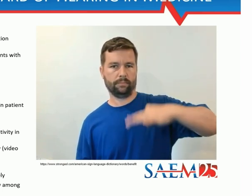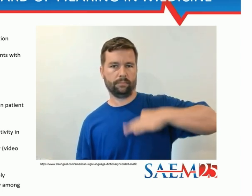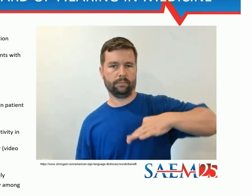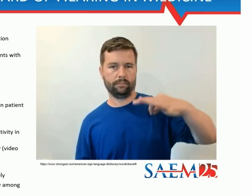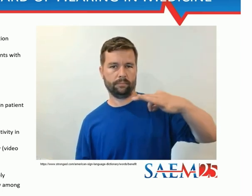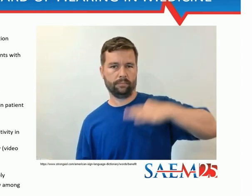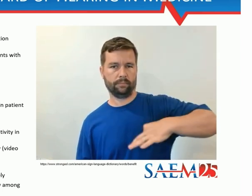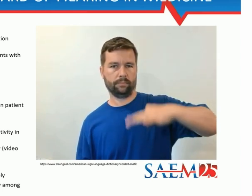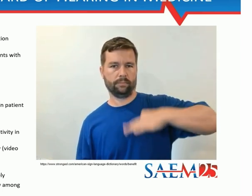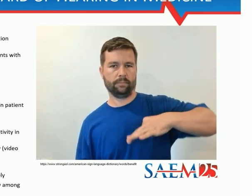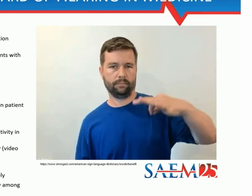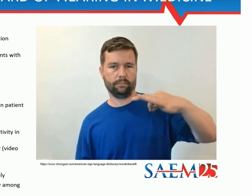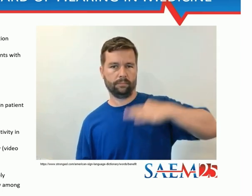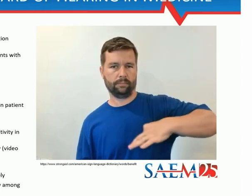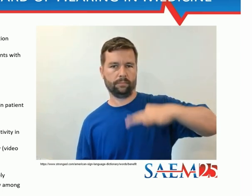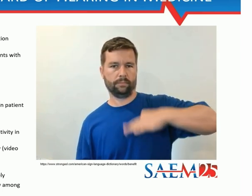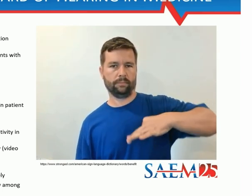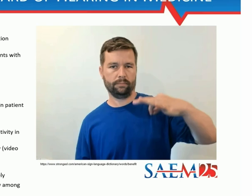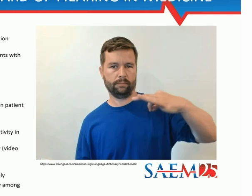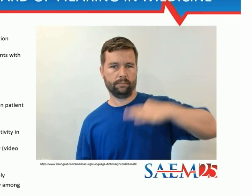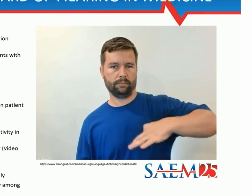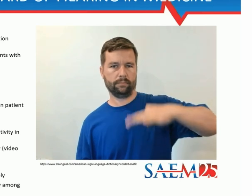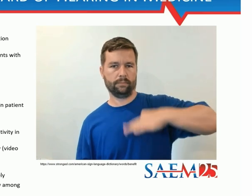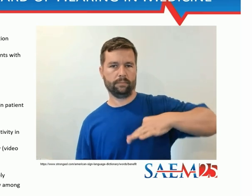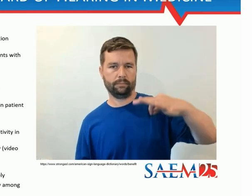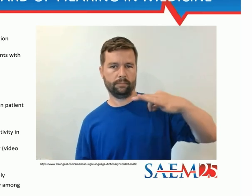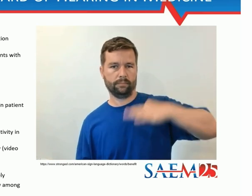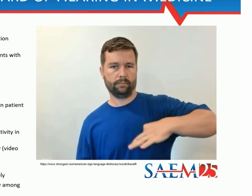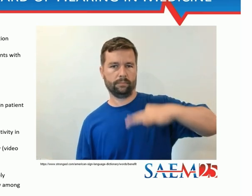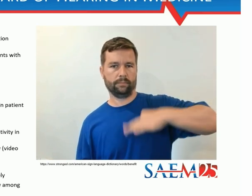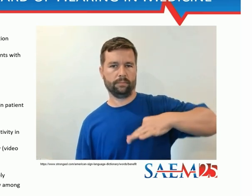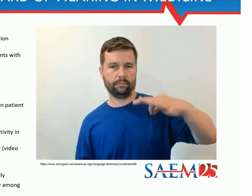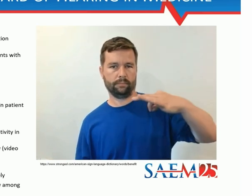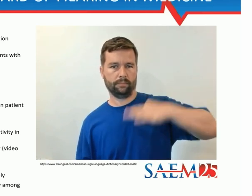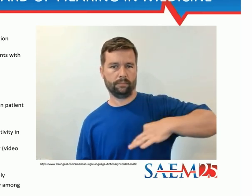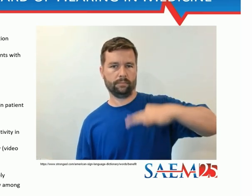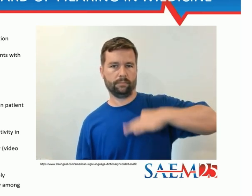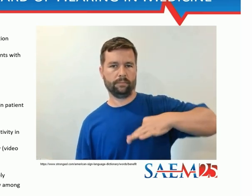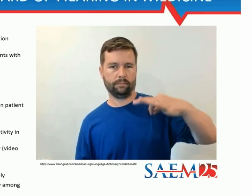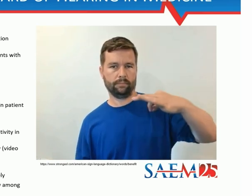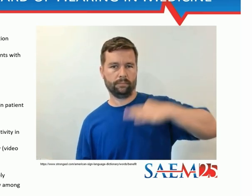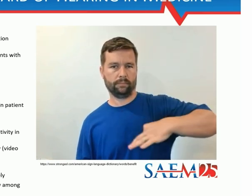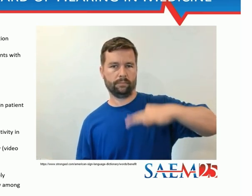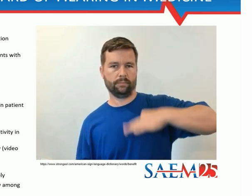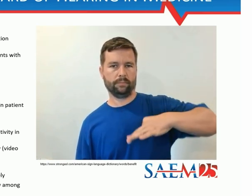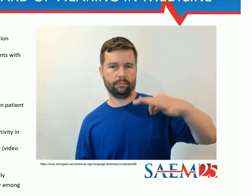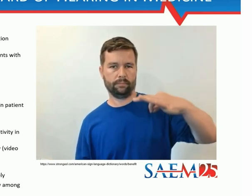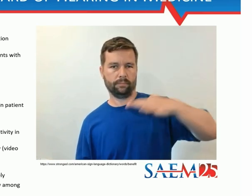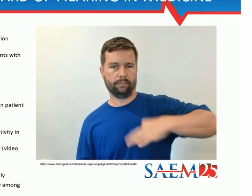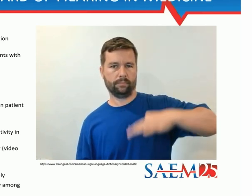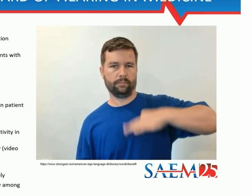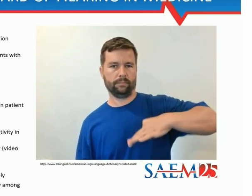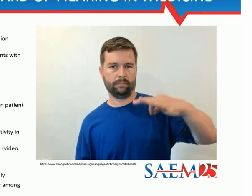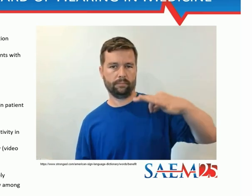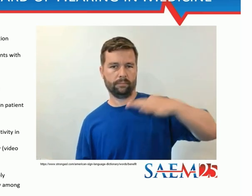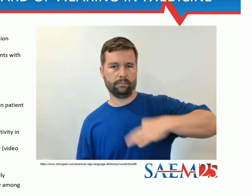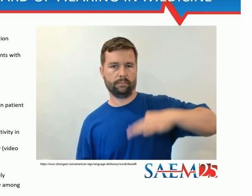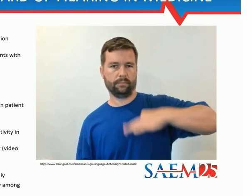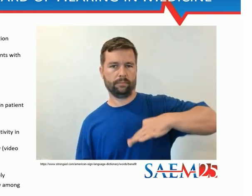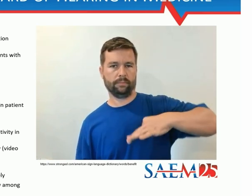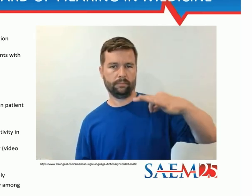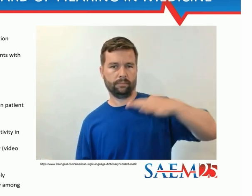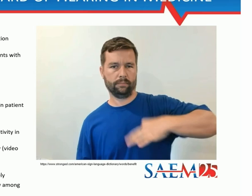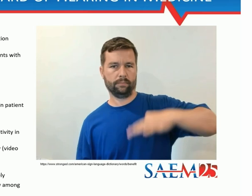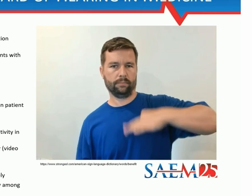individuals to kind of integrate into our workflow, into our operations, they could give us insights that maybe we haven't thought about